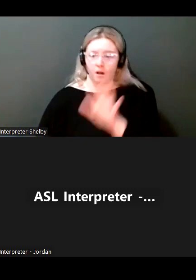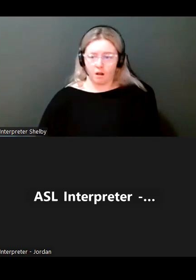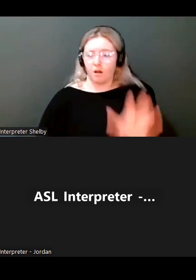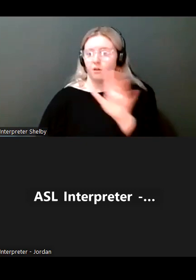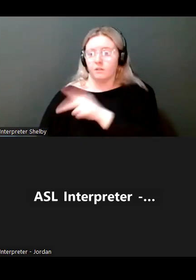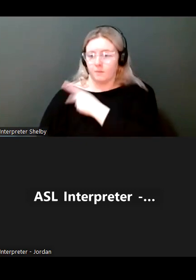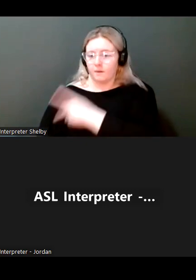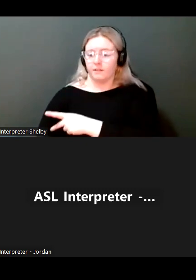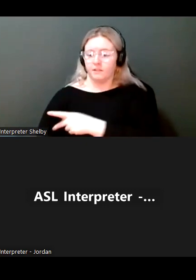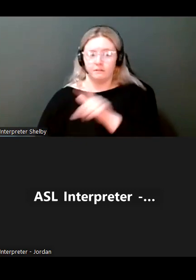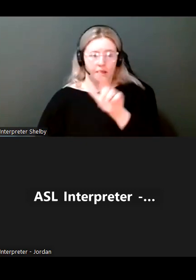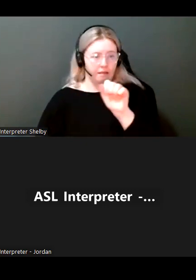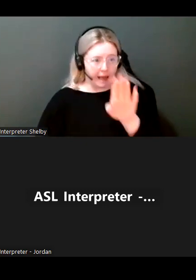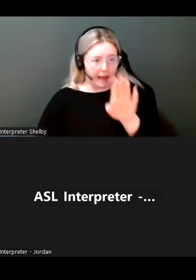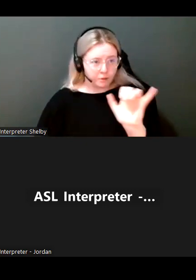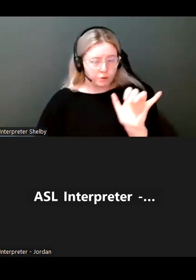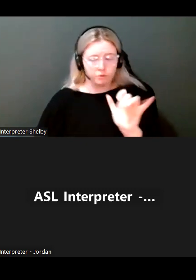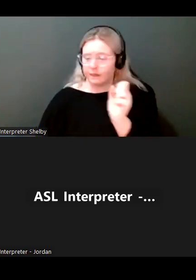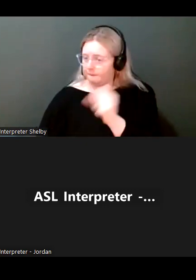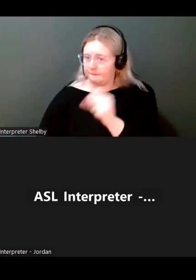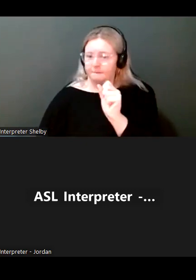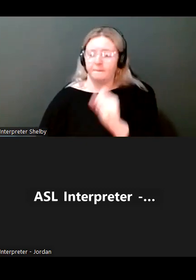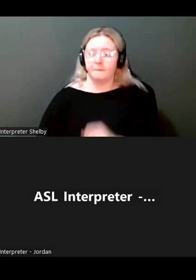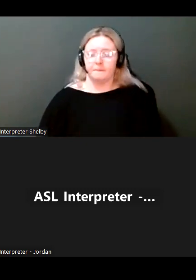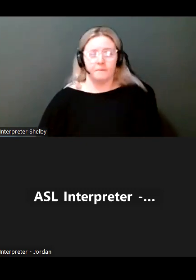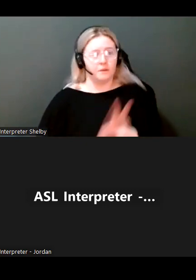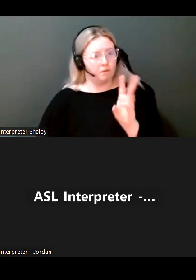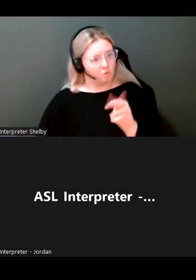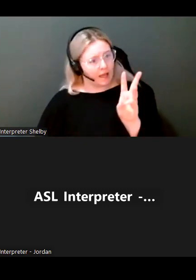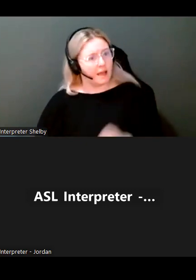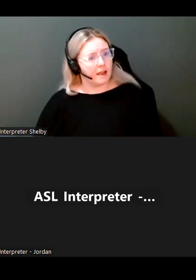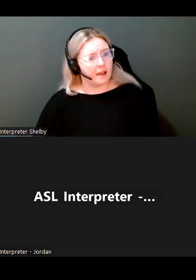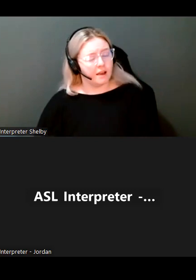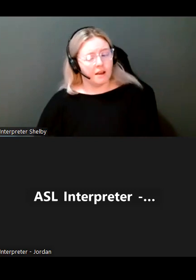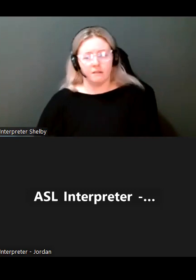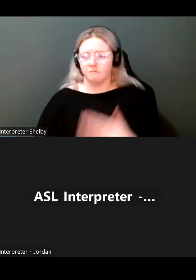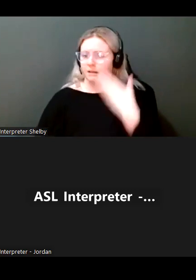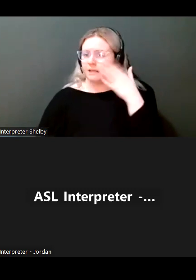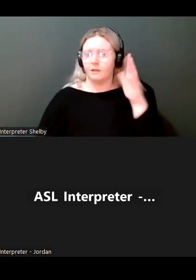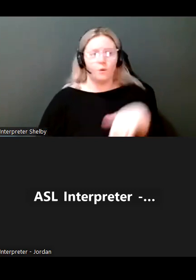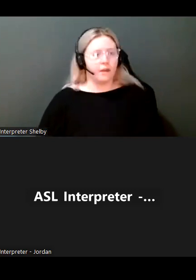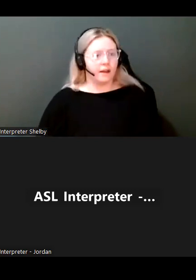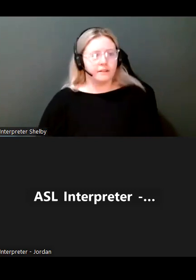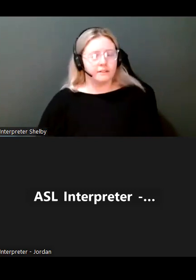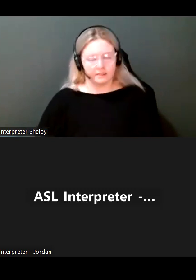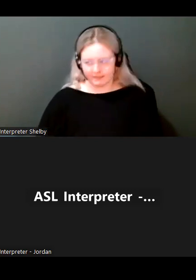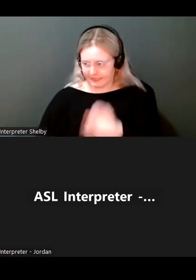province. Labrador as well? Yep. Wow. Yep. I didn't know that.